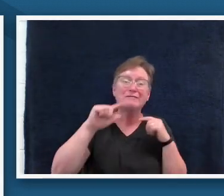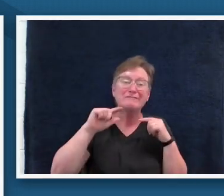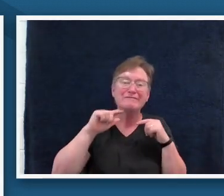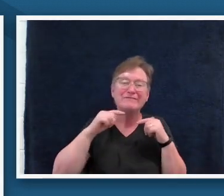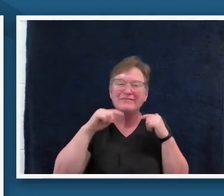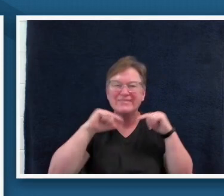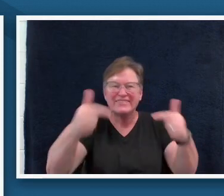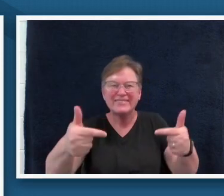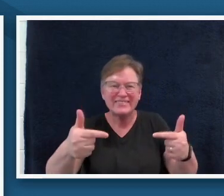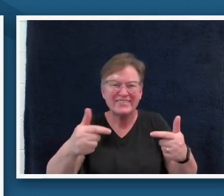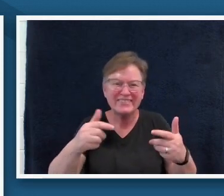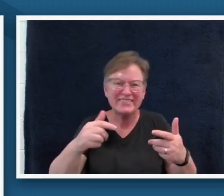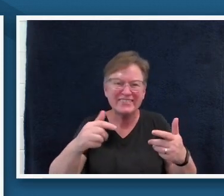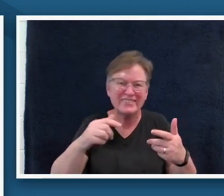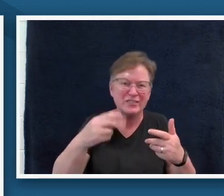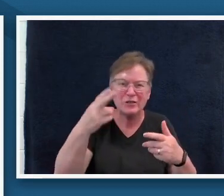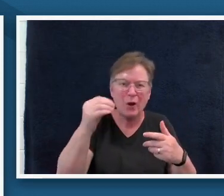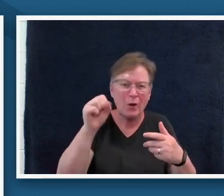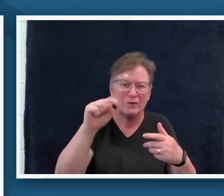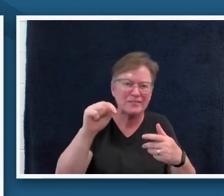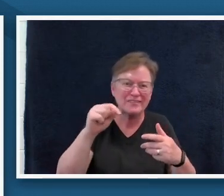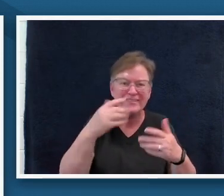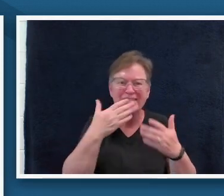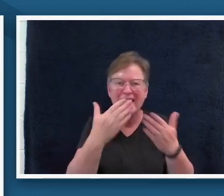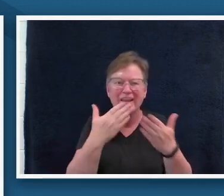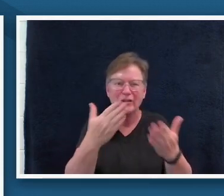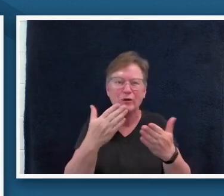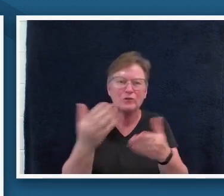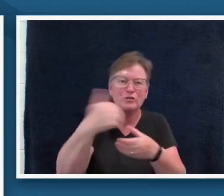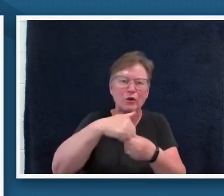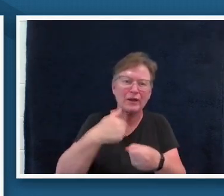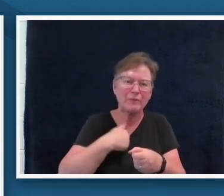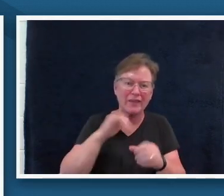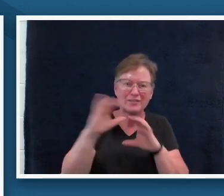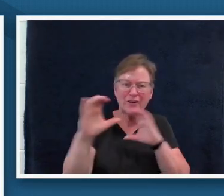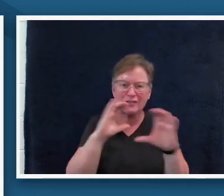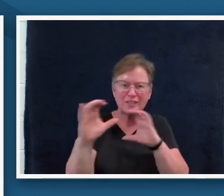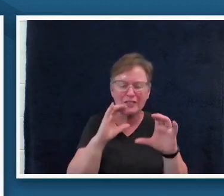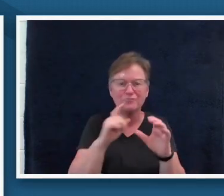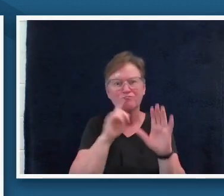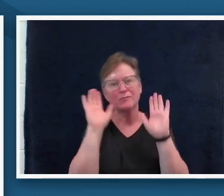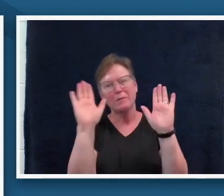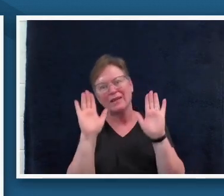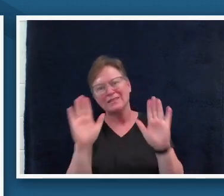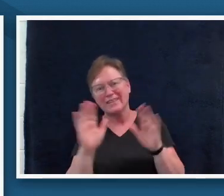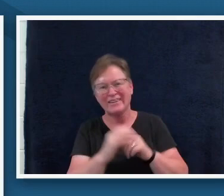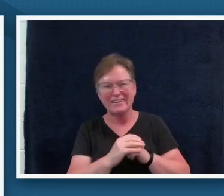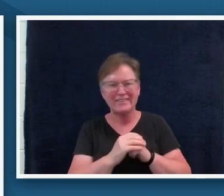I want to thank you, James and Eugenia, for joining me in this conversation. It's been amazing. Thank you, John. Thank you.